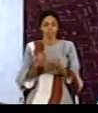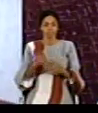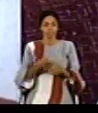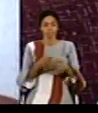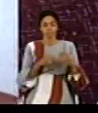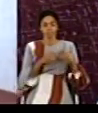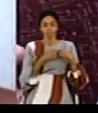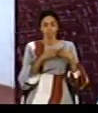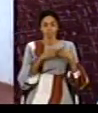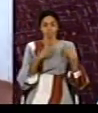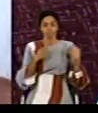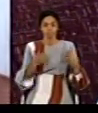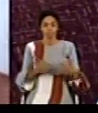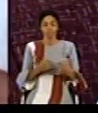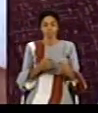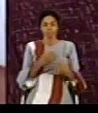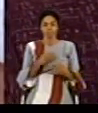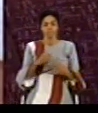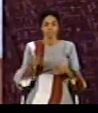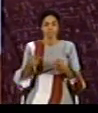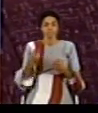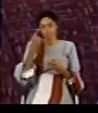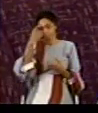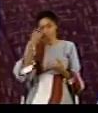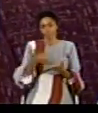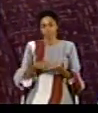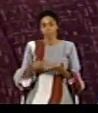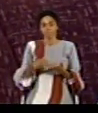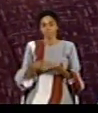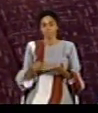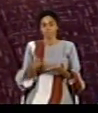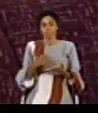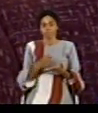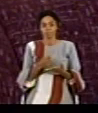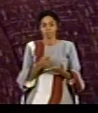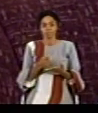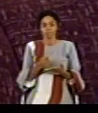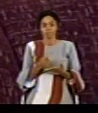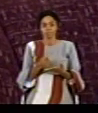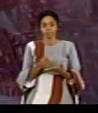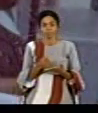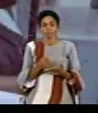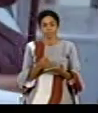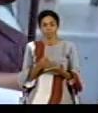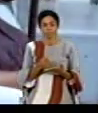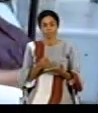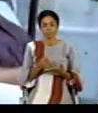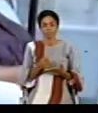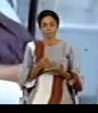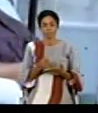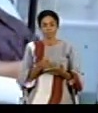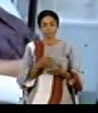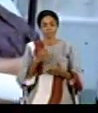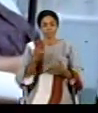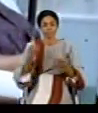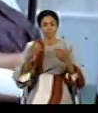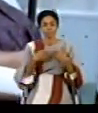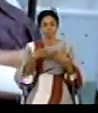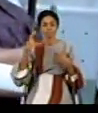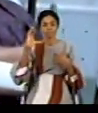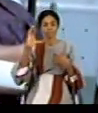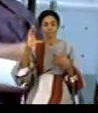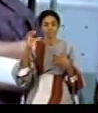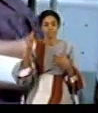And it went for tests, and it came out that I have primary carcinoma, which is a form of cancer. After the first